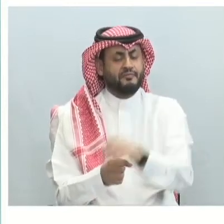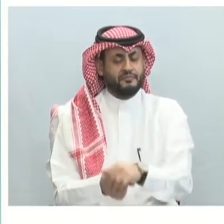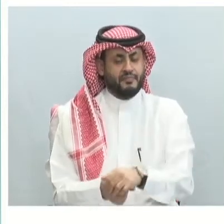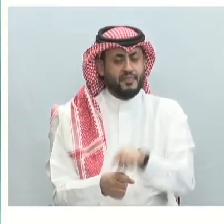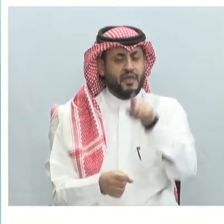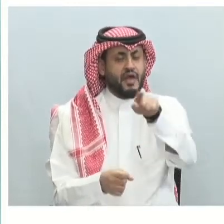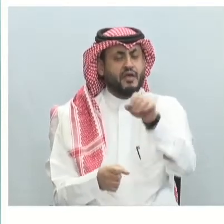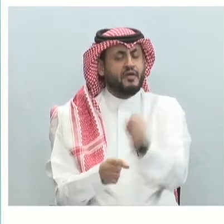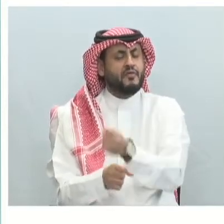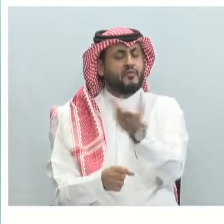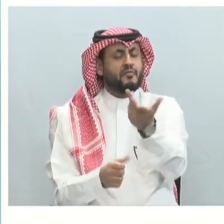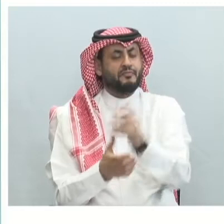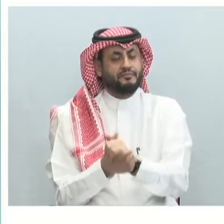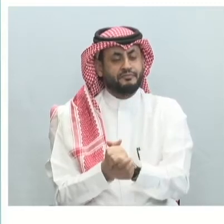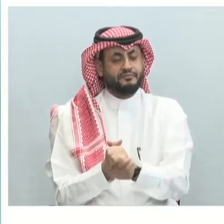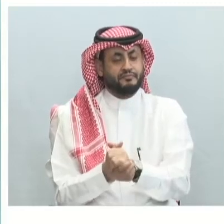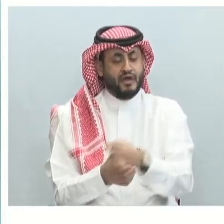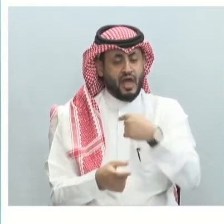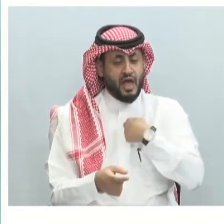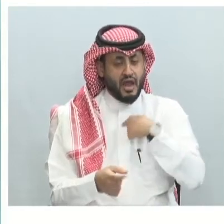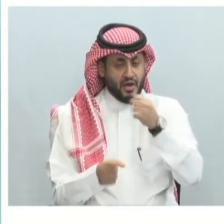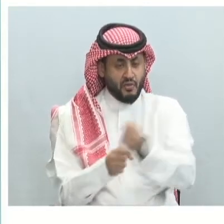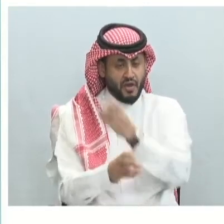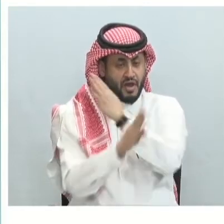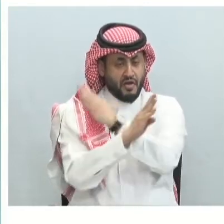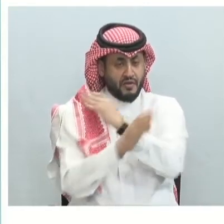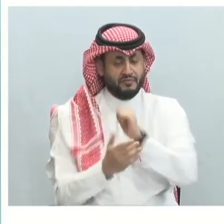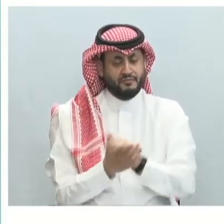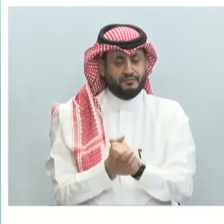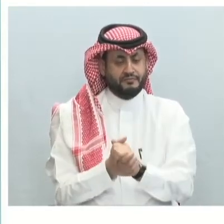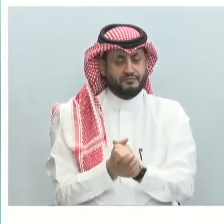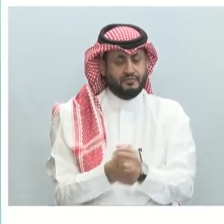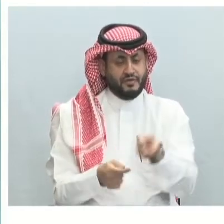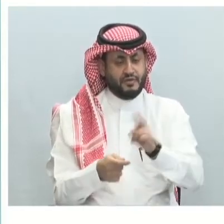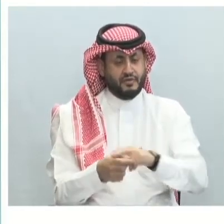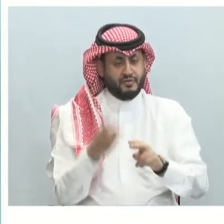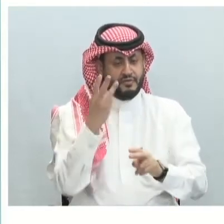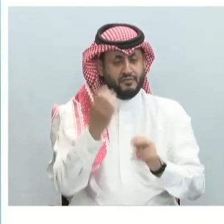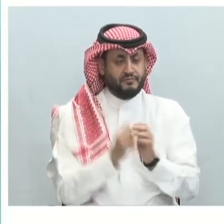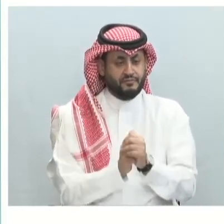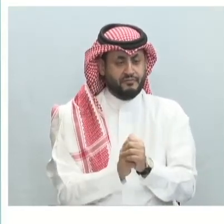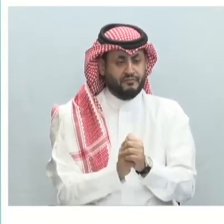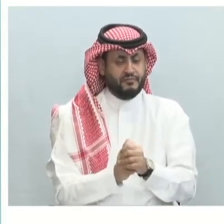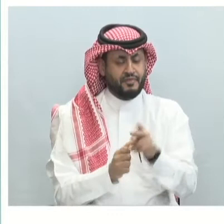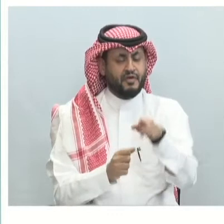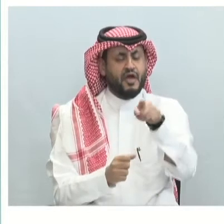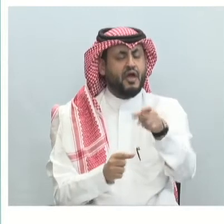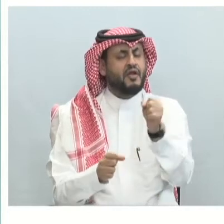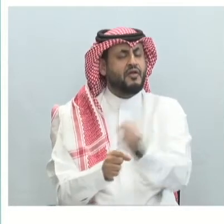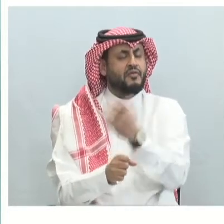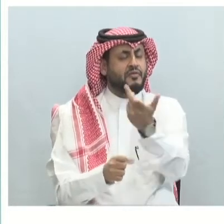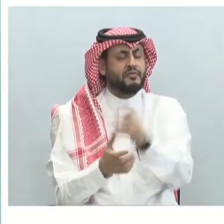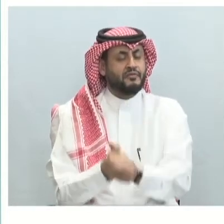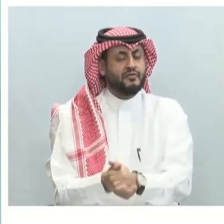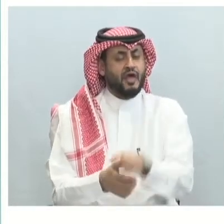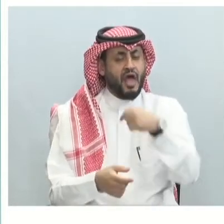me. What are you doing? I'm doing karate, doing karate, doing karate. What are you doing?